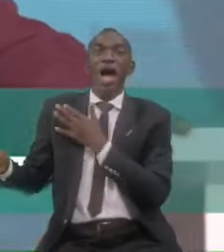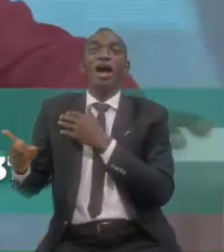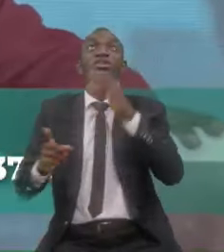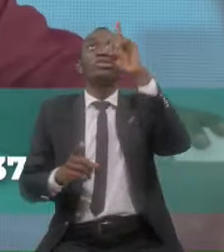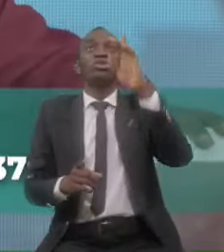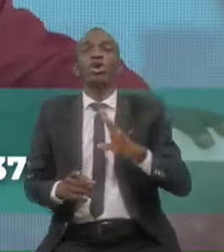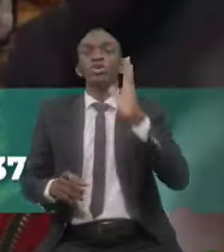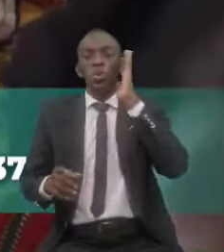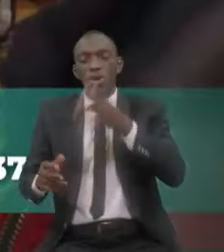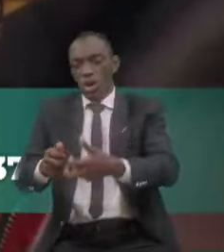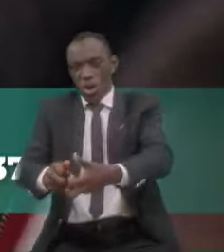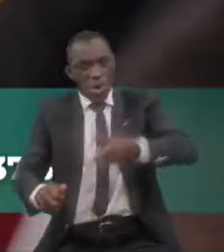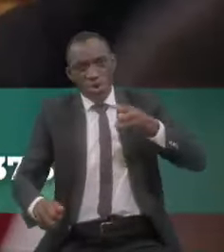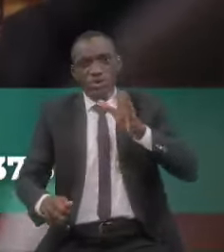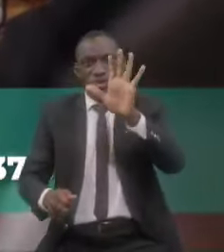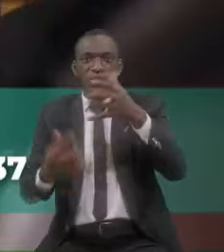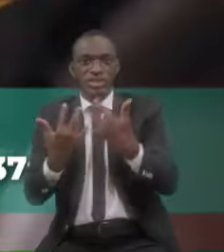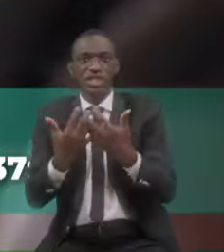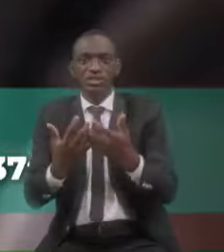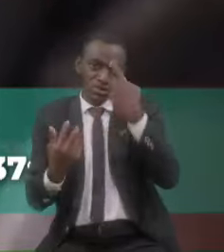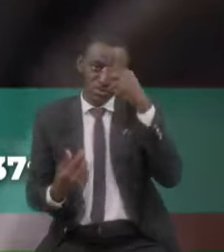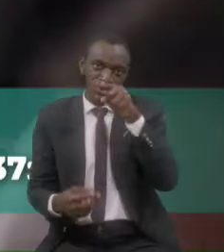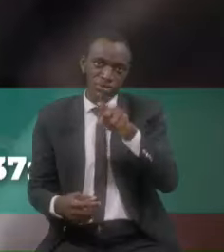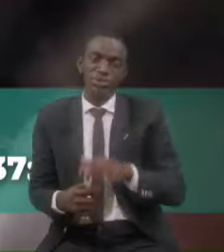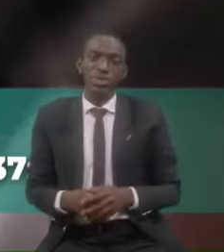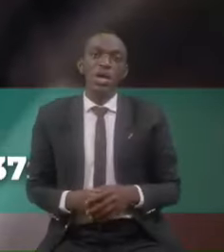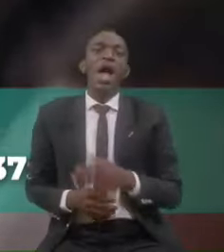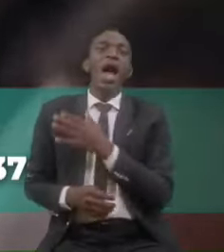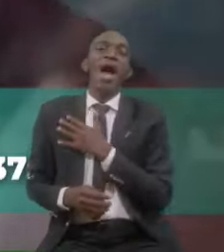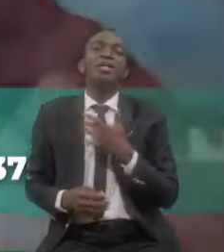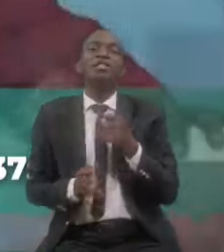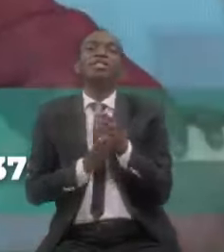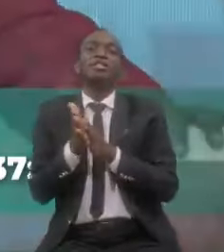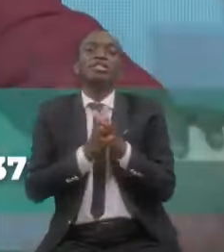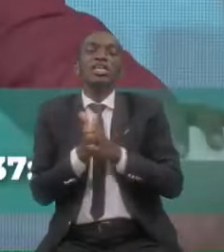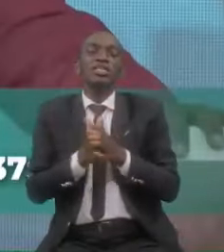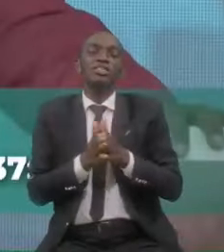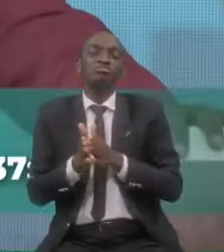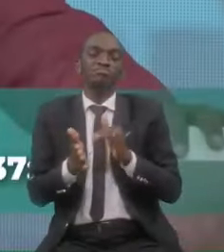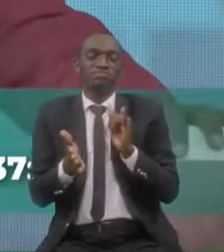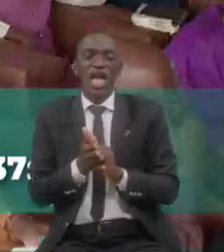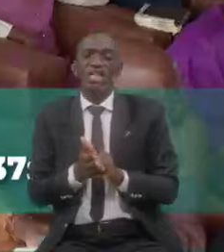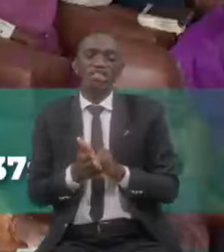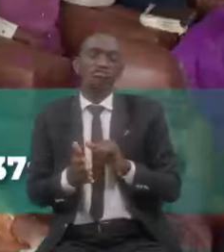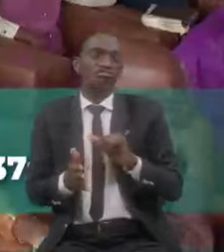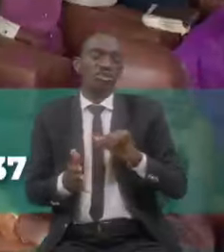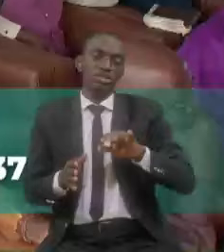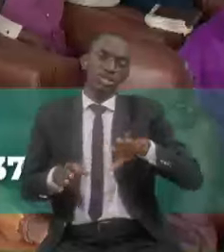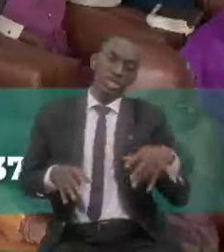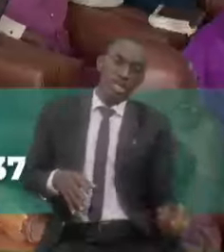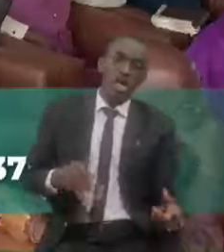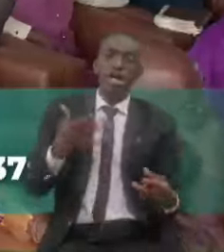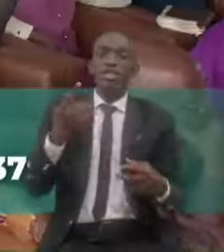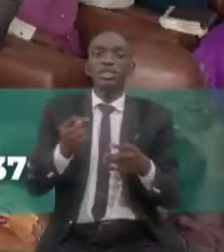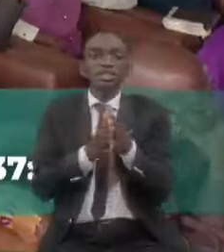generator for you. The zeal that died down, that zeal will come back.